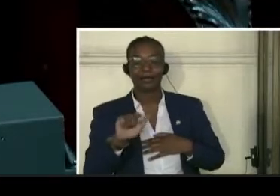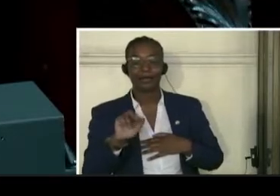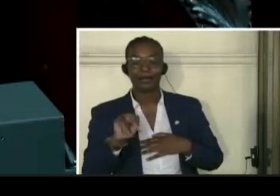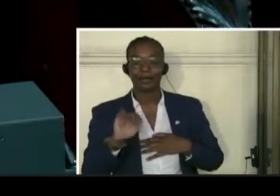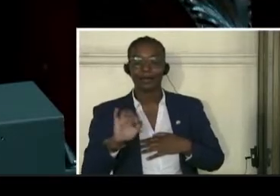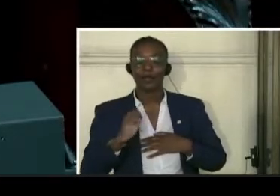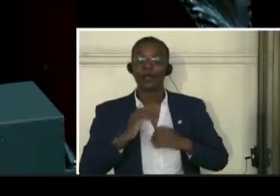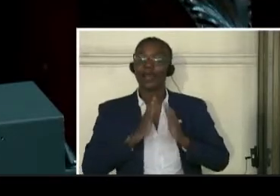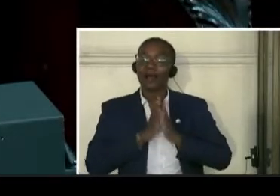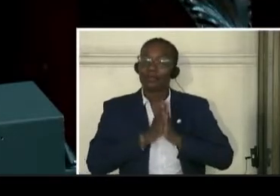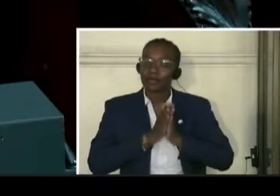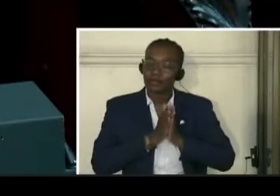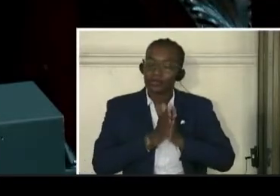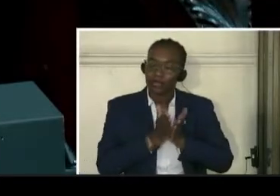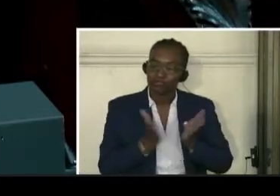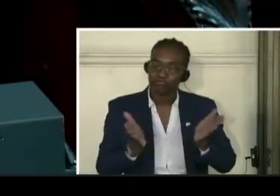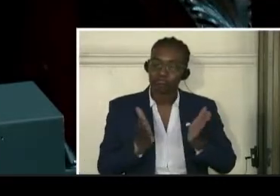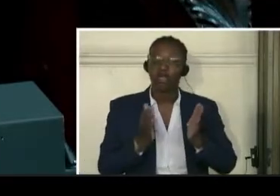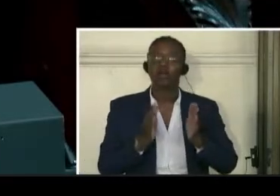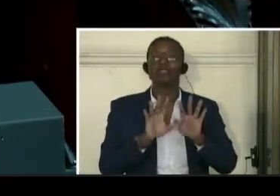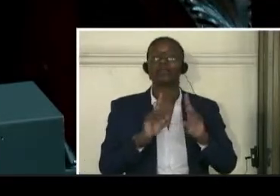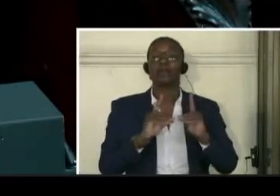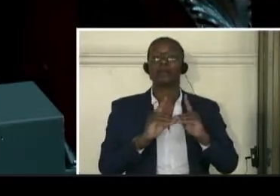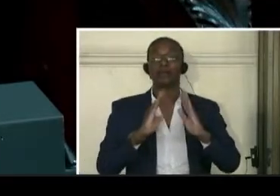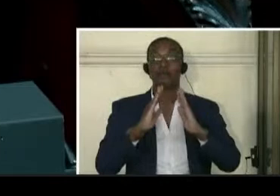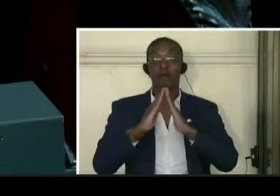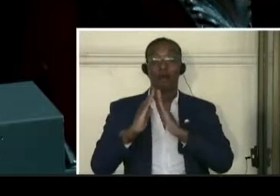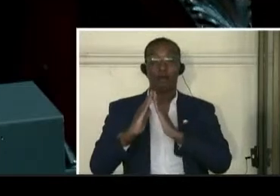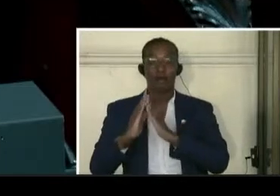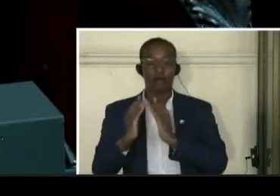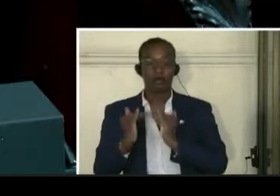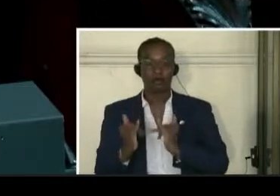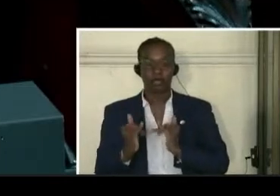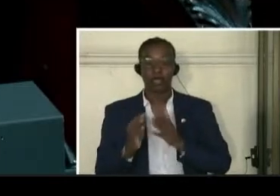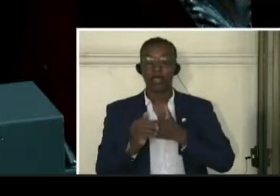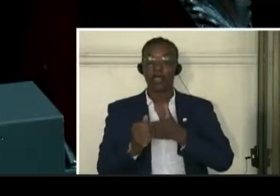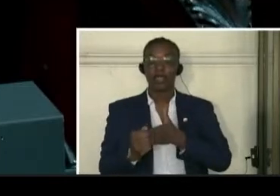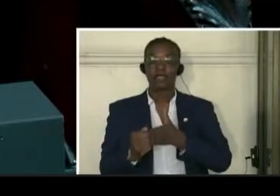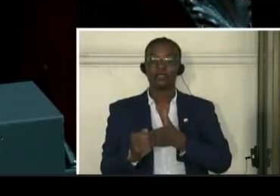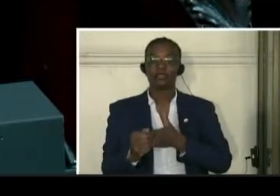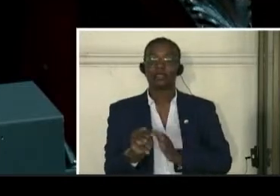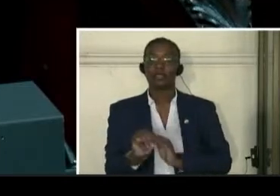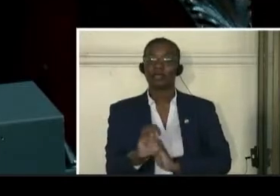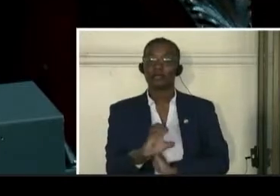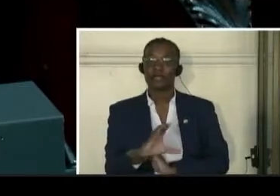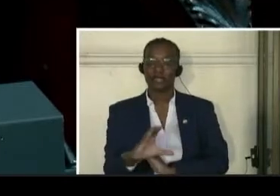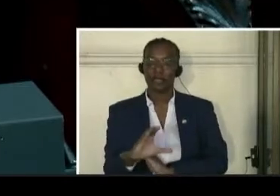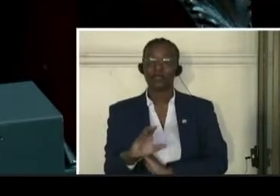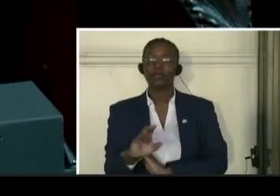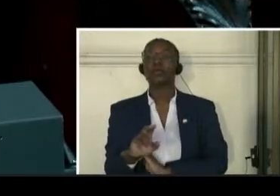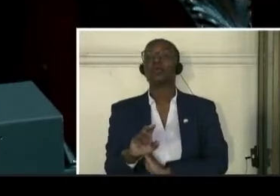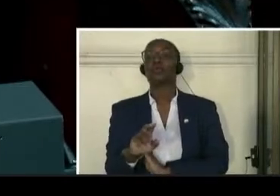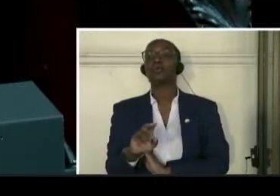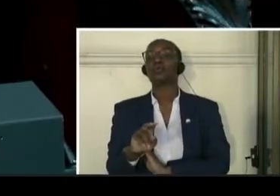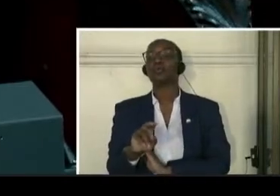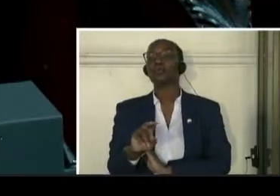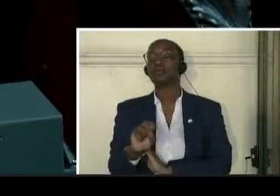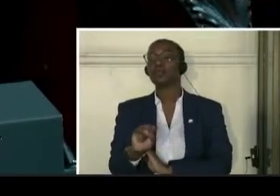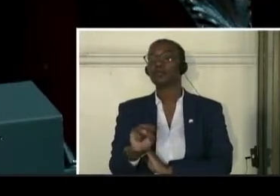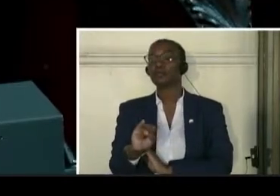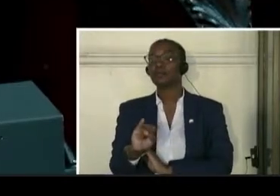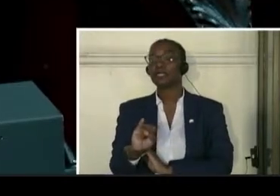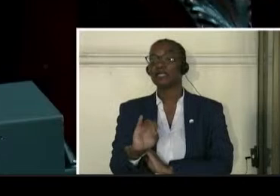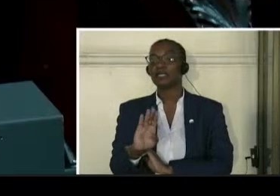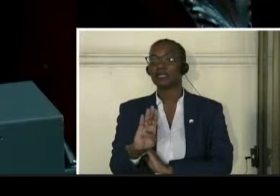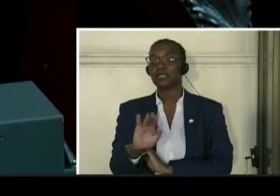words of appreciation to the Department of Human Settlement, led by Honorable MEC and Tutuko Chomosbia. We are very